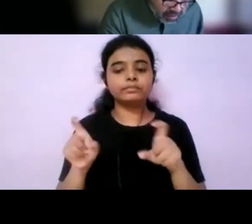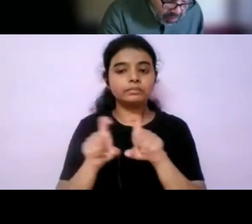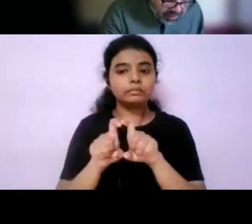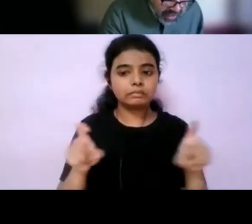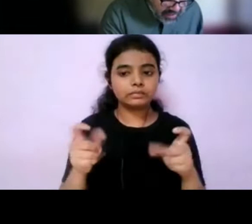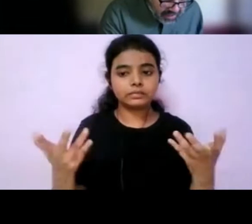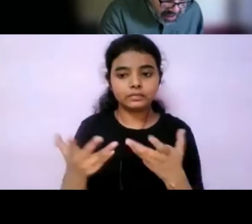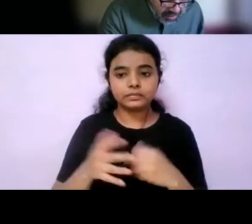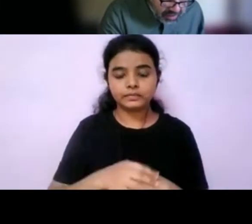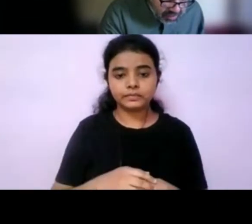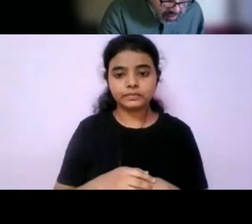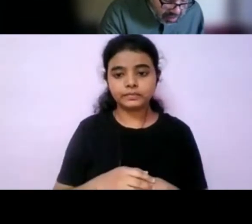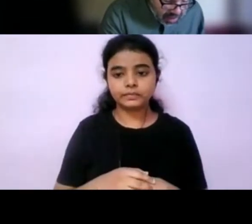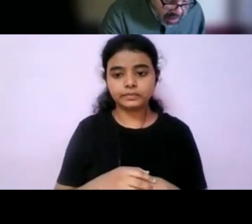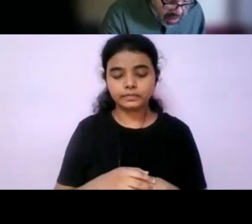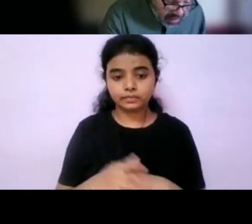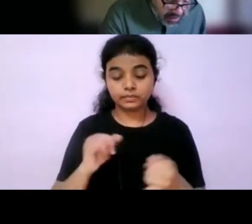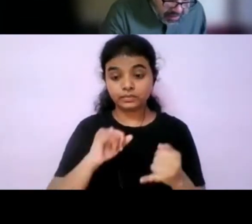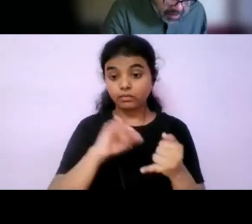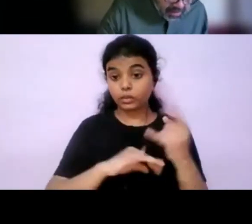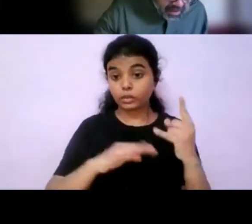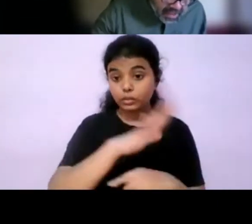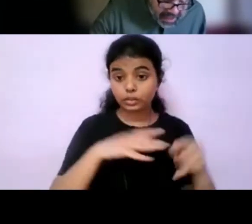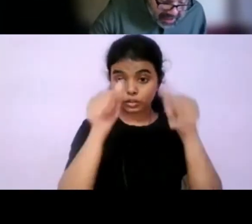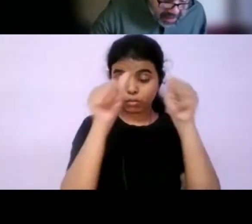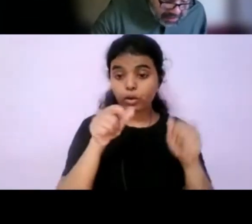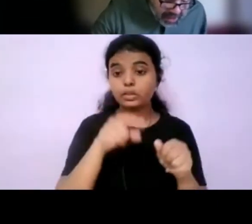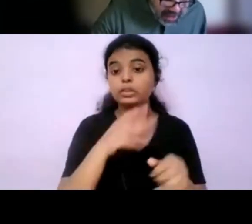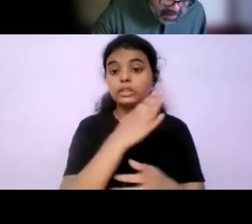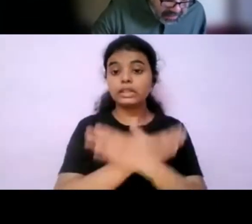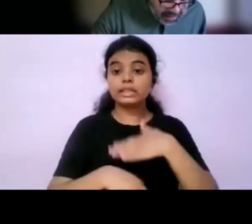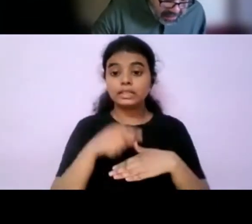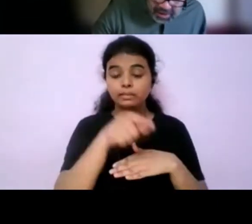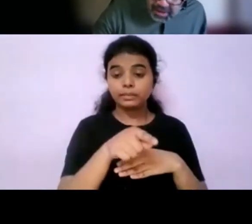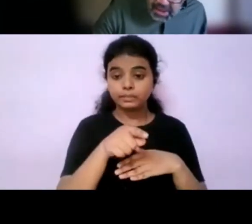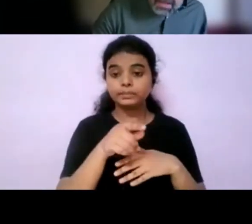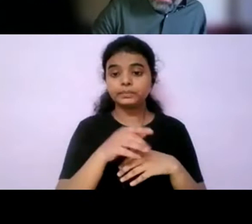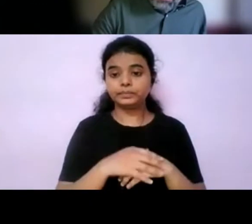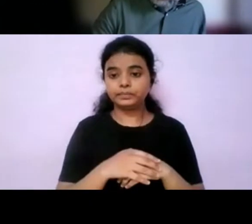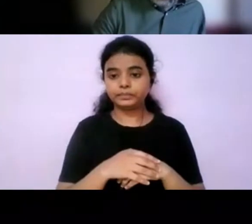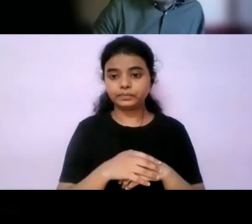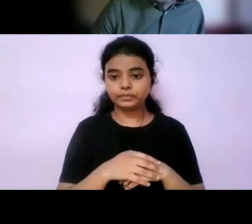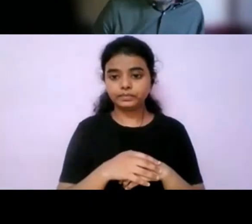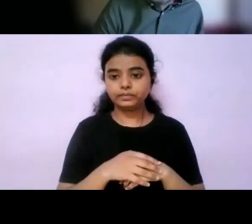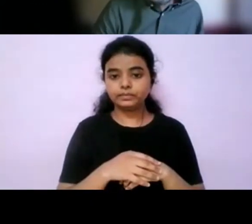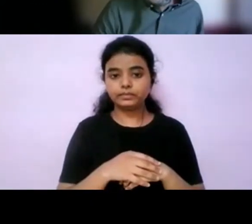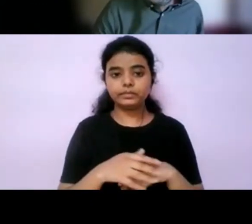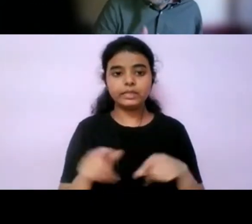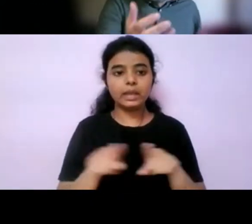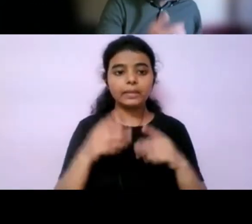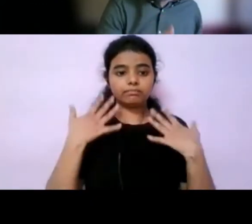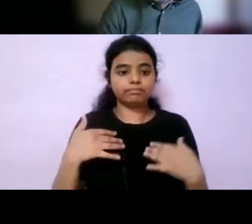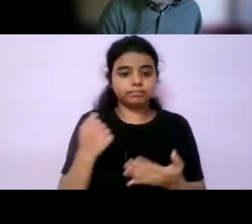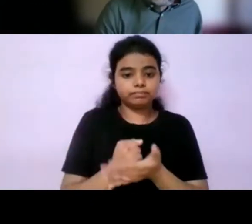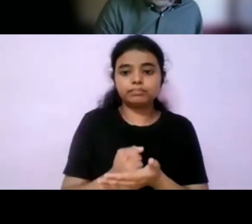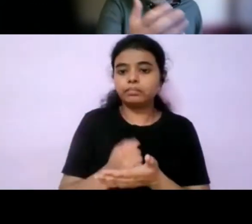seeds of what was later termed the social model of disability in their groundbreaking manifesto, The Fundamental Principles of